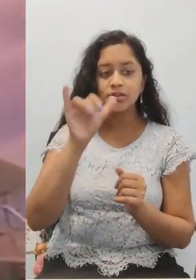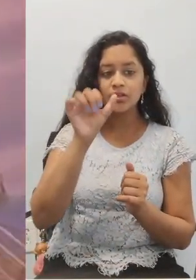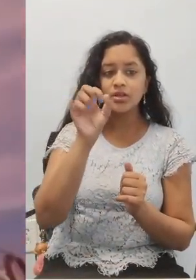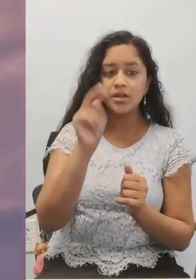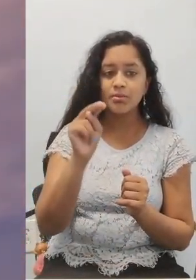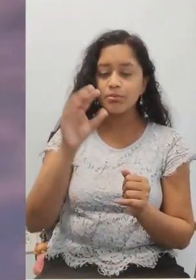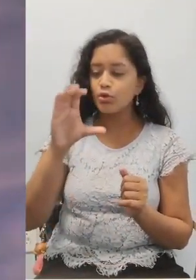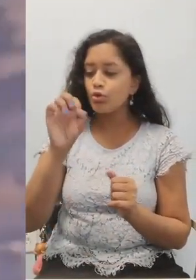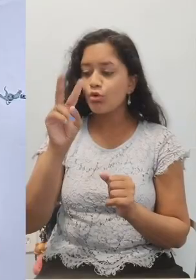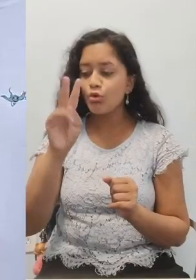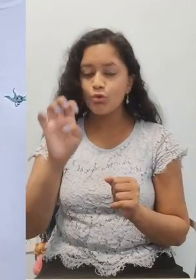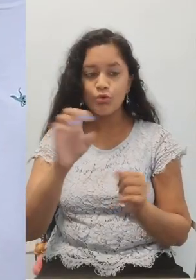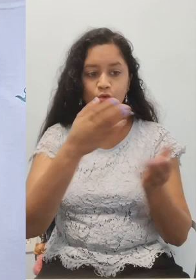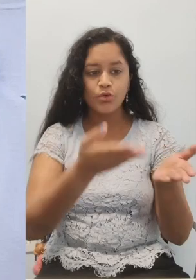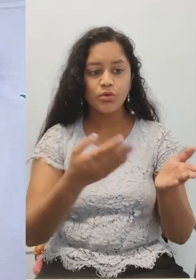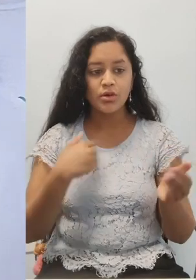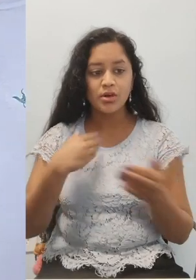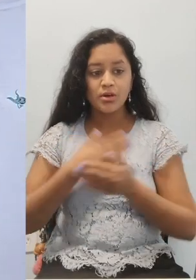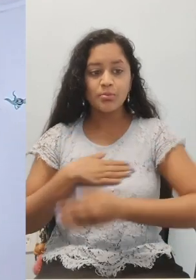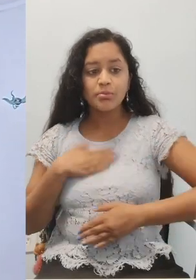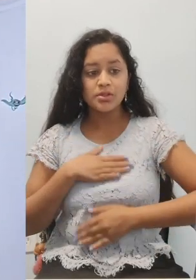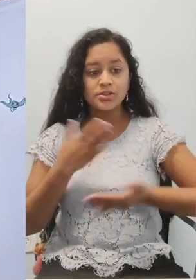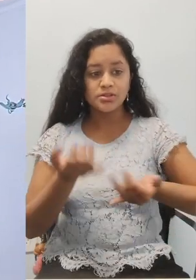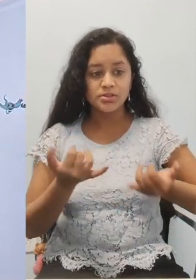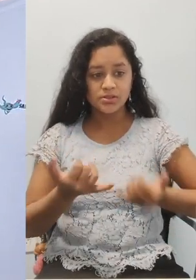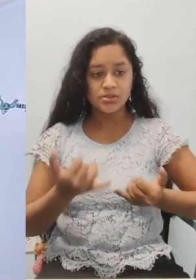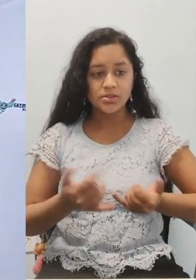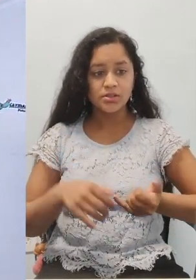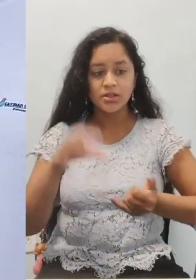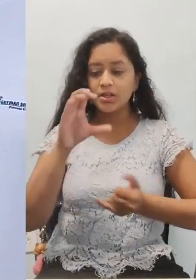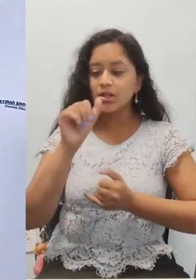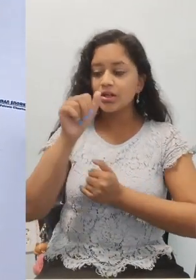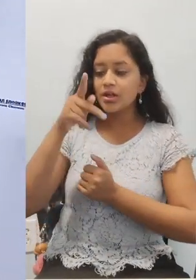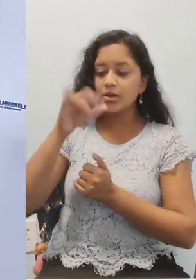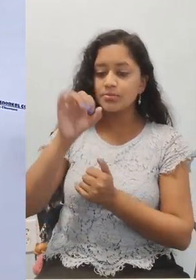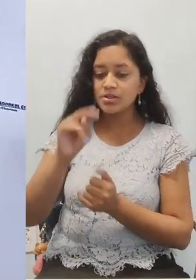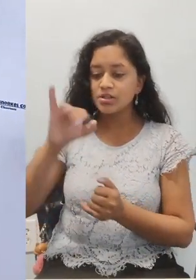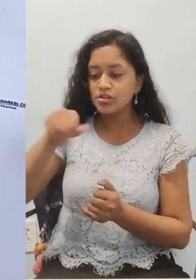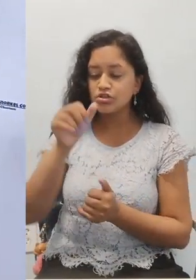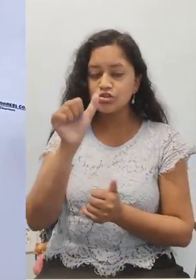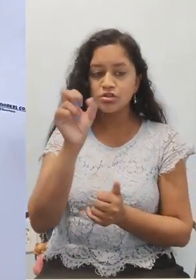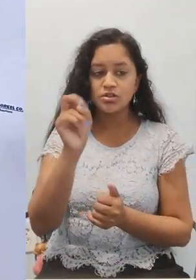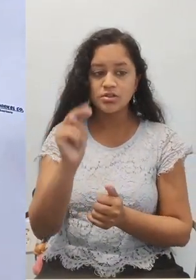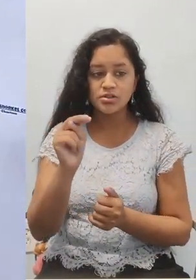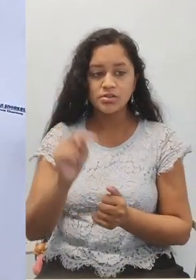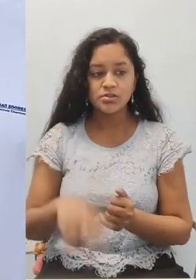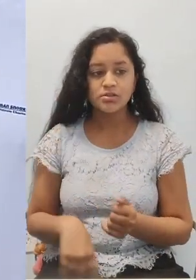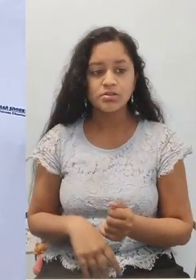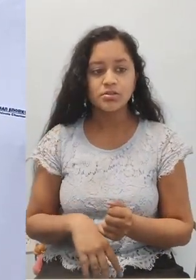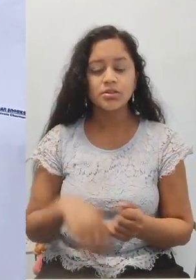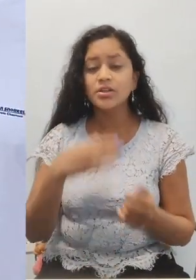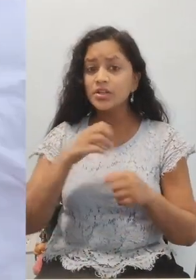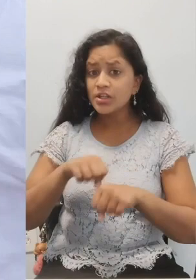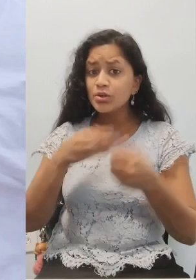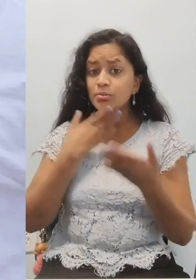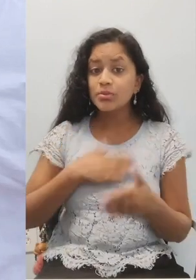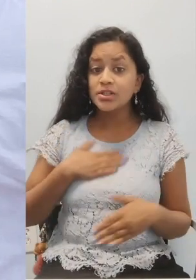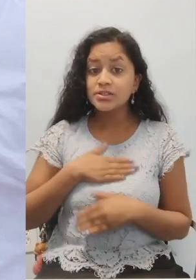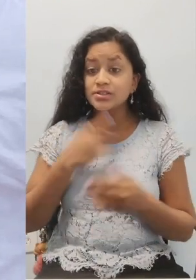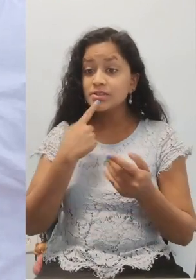Cayman Snorkel Co. We are very pleased to have on the Phoenix Zone today Captain Jason from Cayman Snorkel Co.